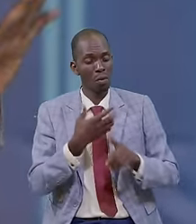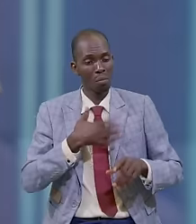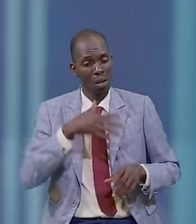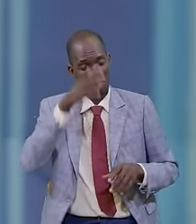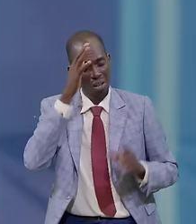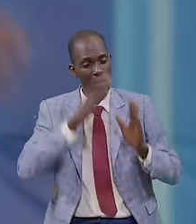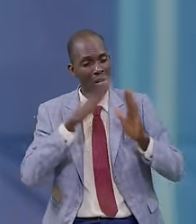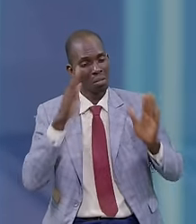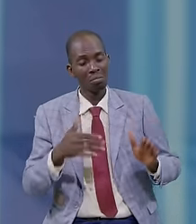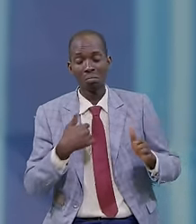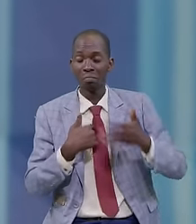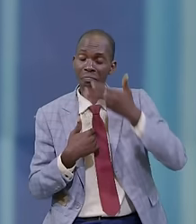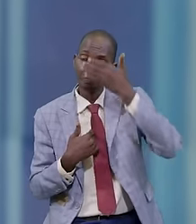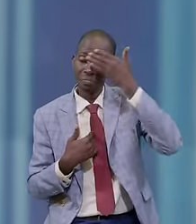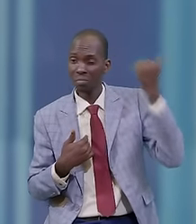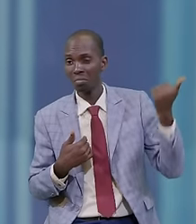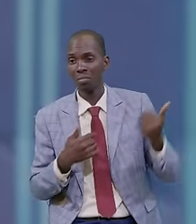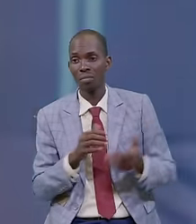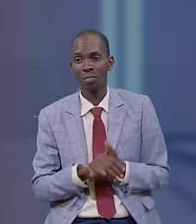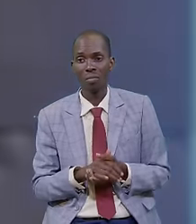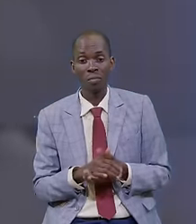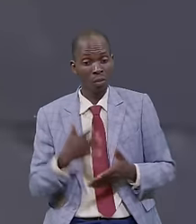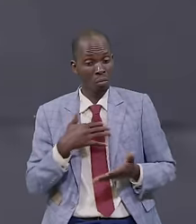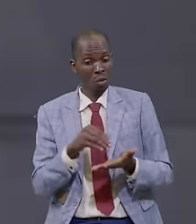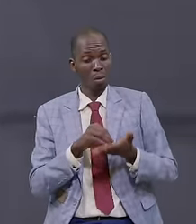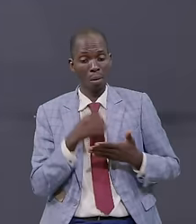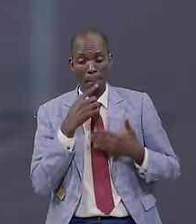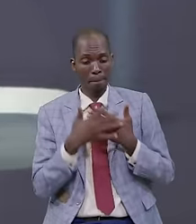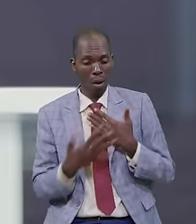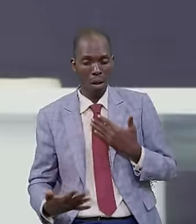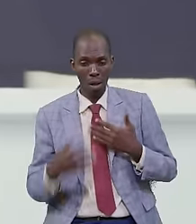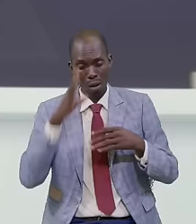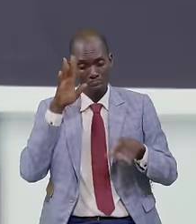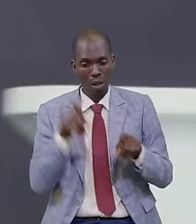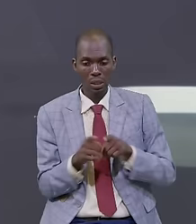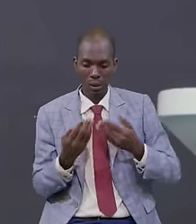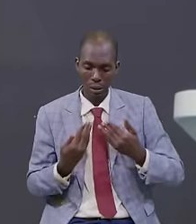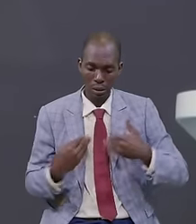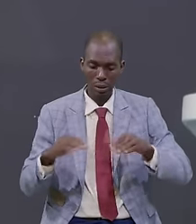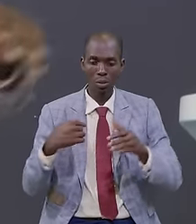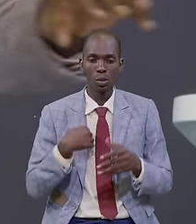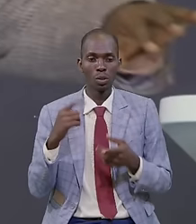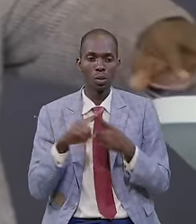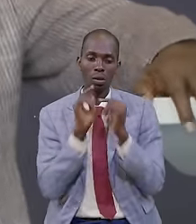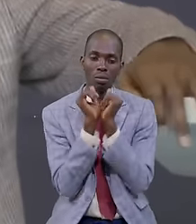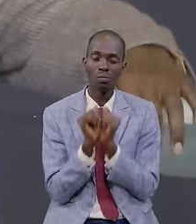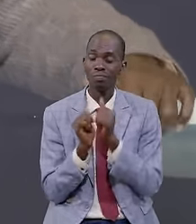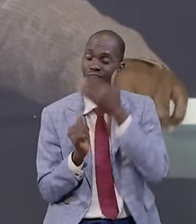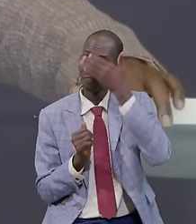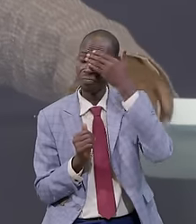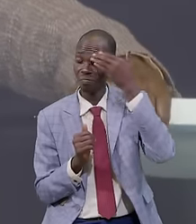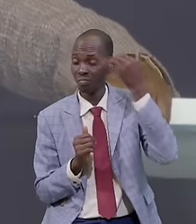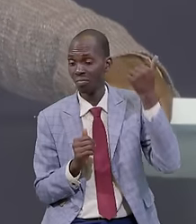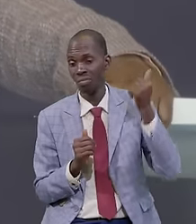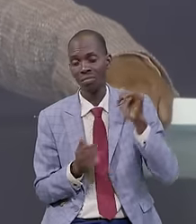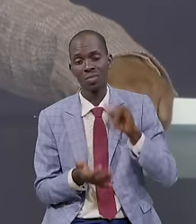house, he forgot. My own brother sold me into slavery, he forgot. If you're always thinking,